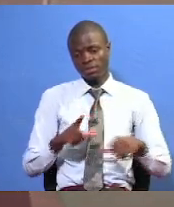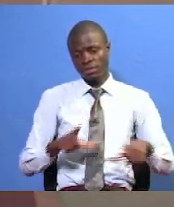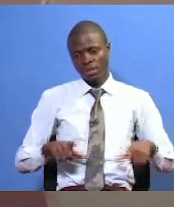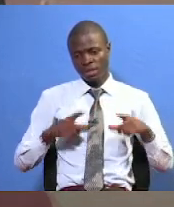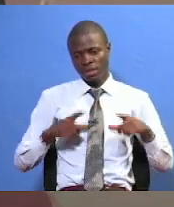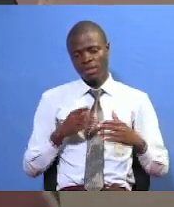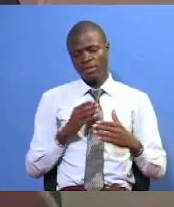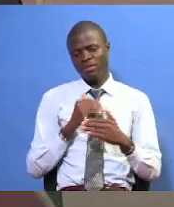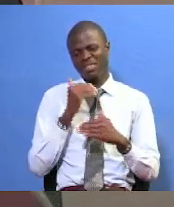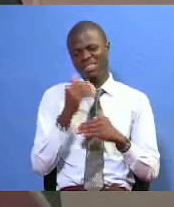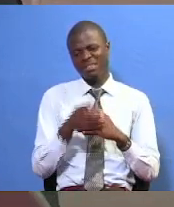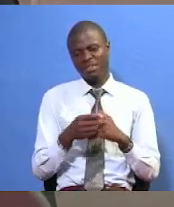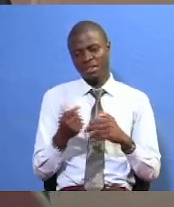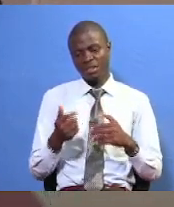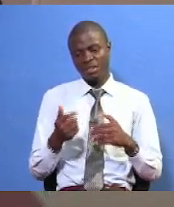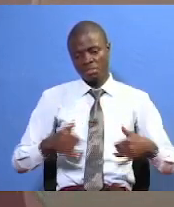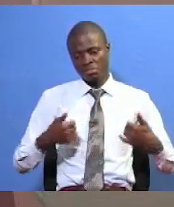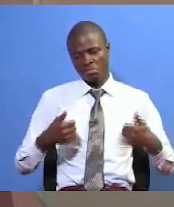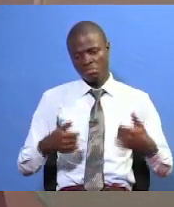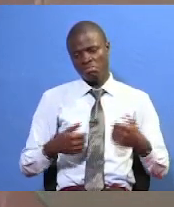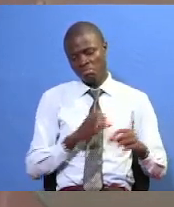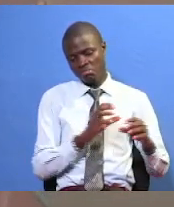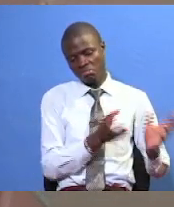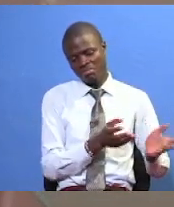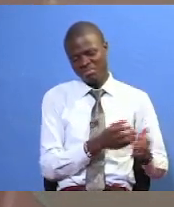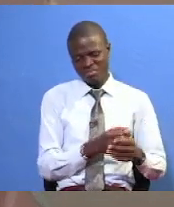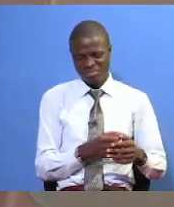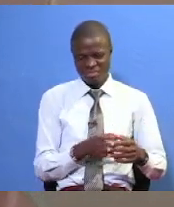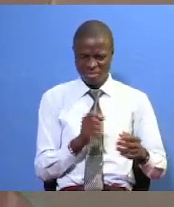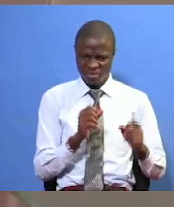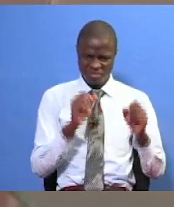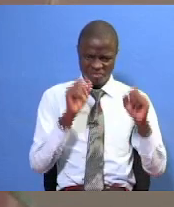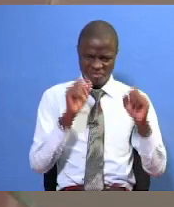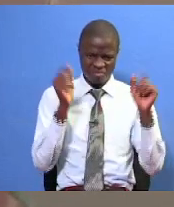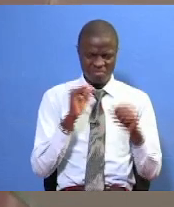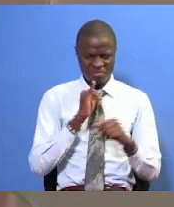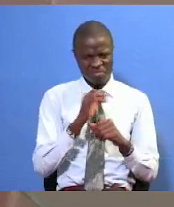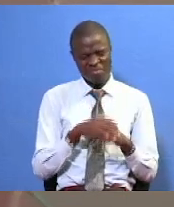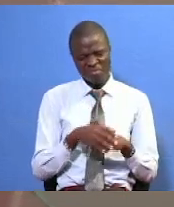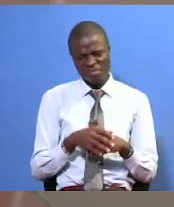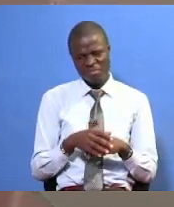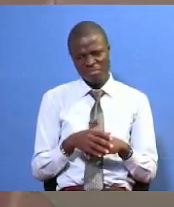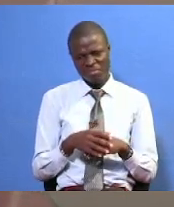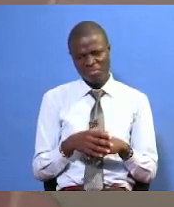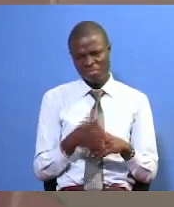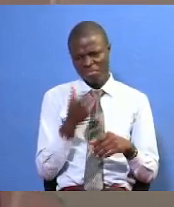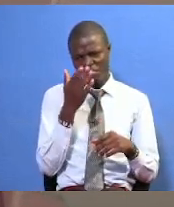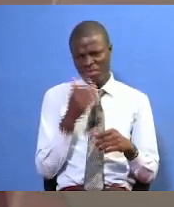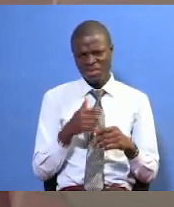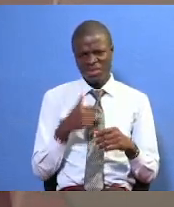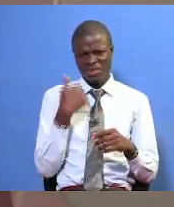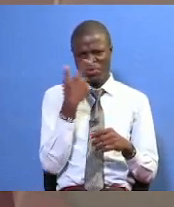To the graduates today, the question is, who say dreams cannot become true?